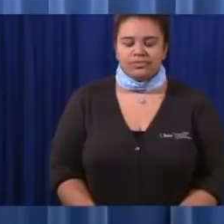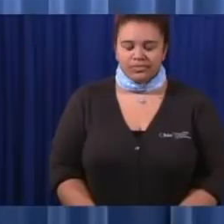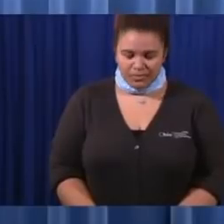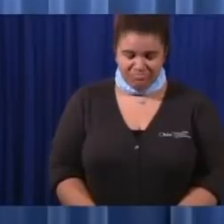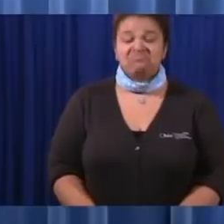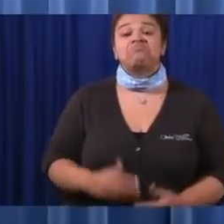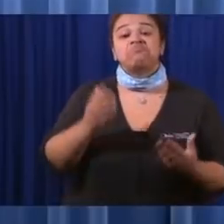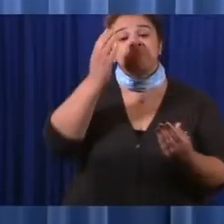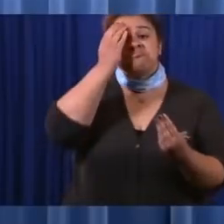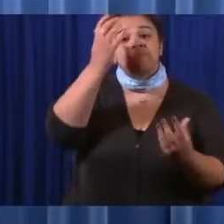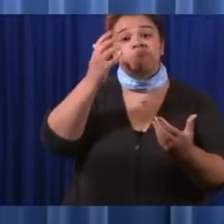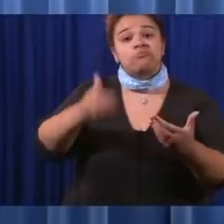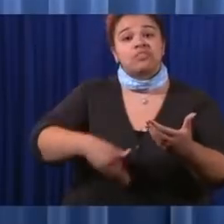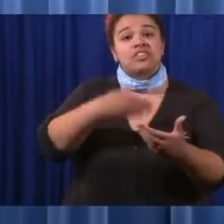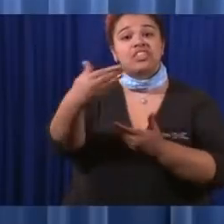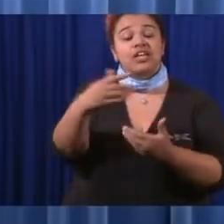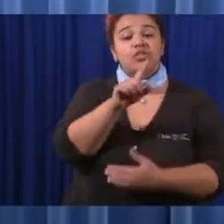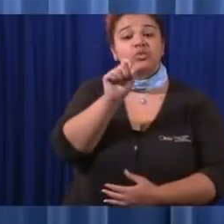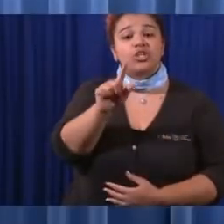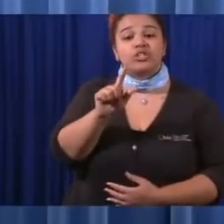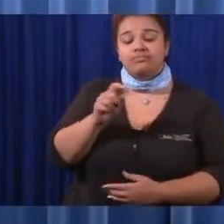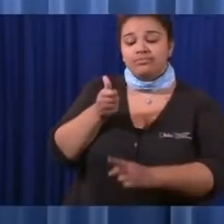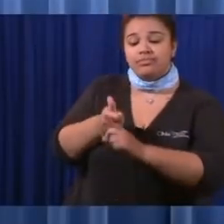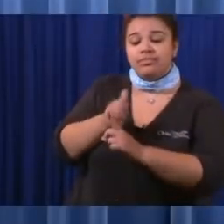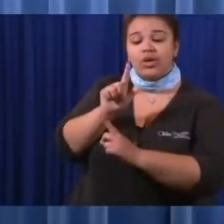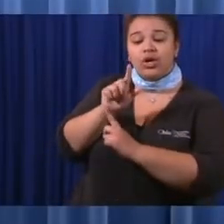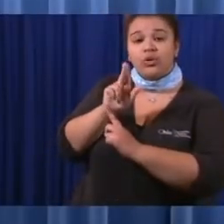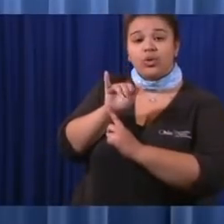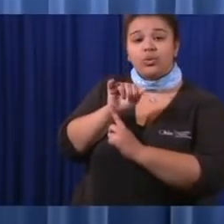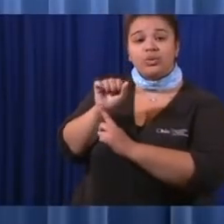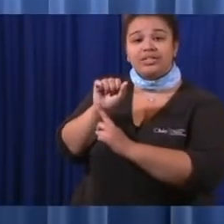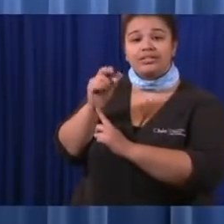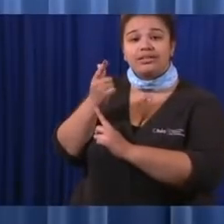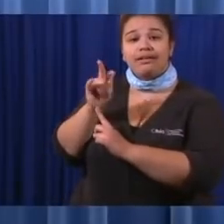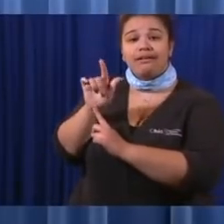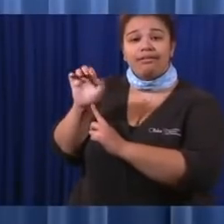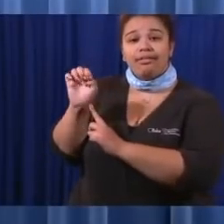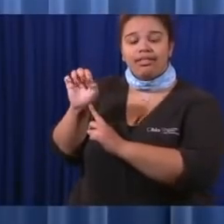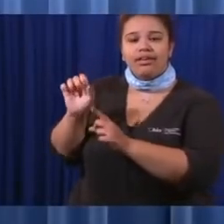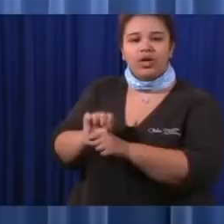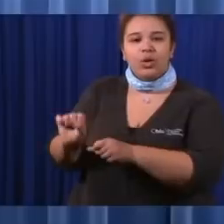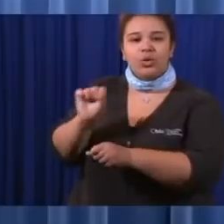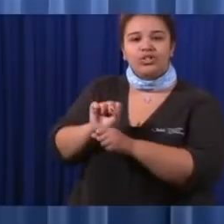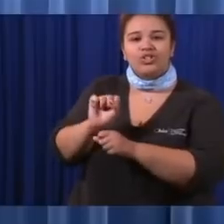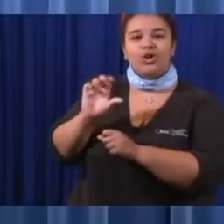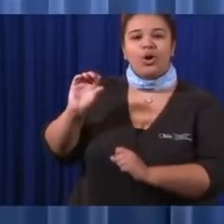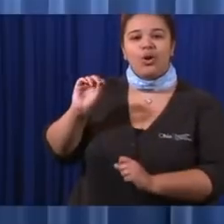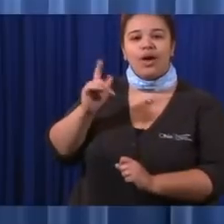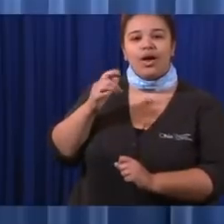Our next question is from Luis Gill at Ohio Latino Television.